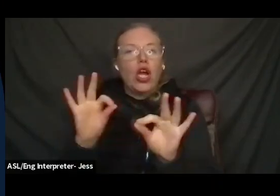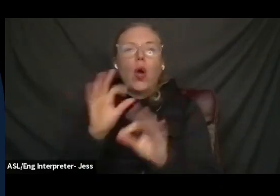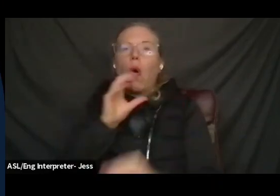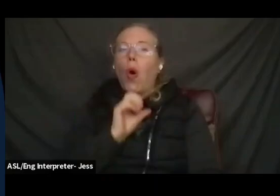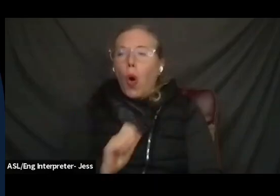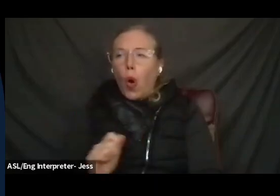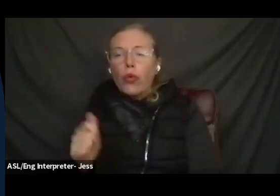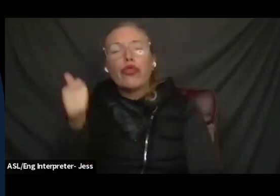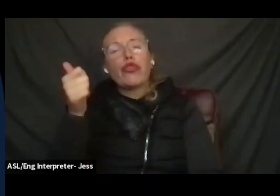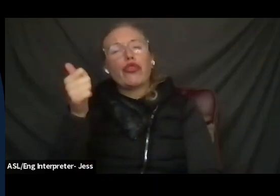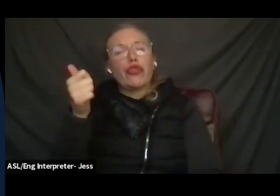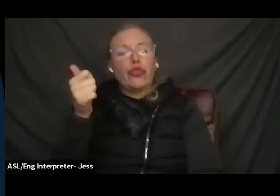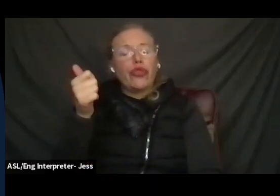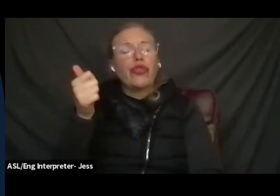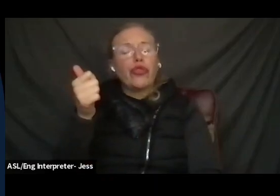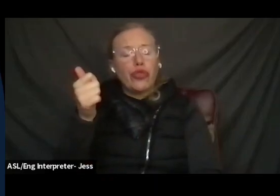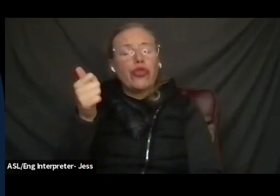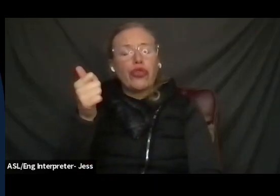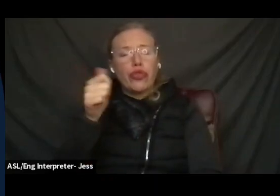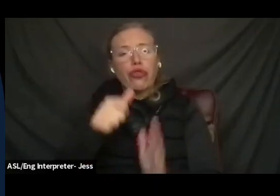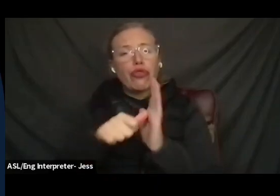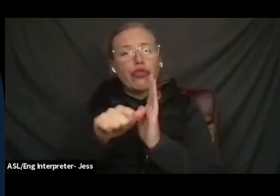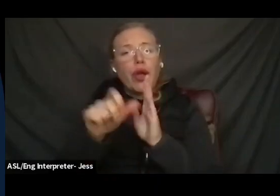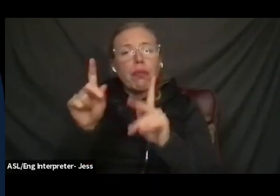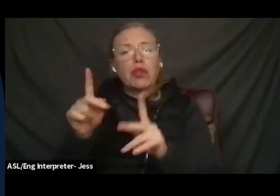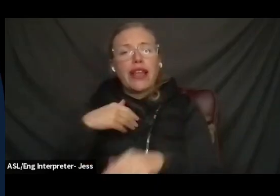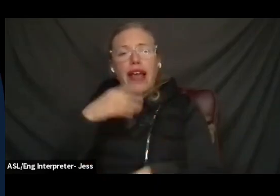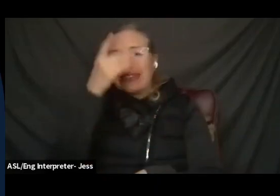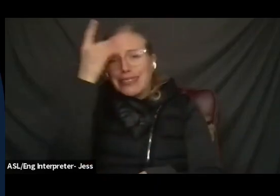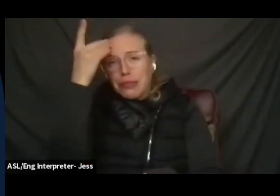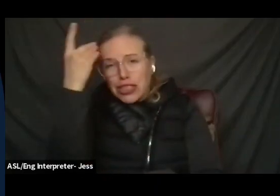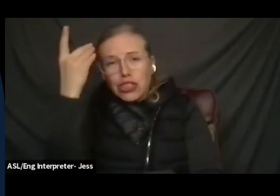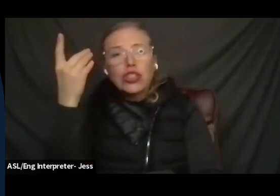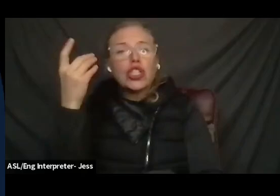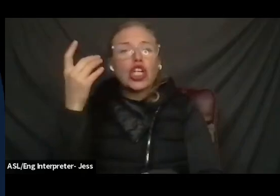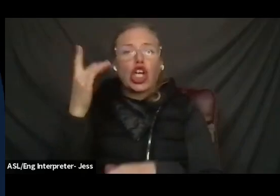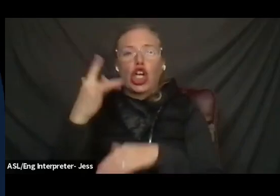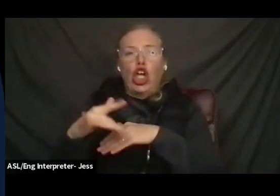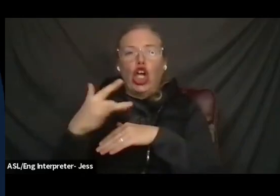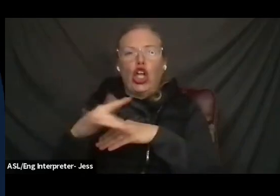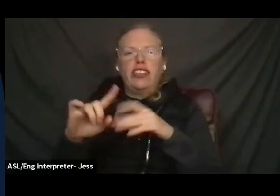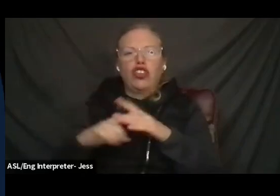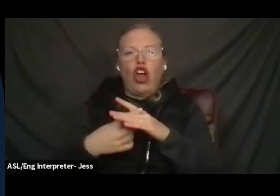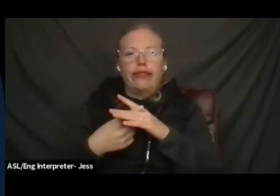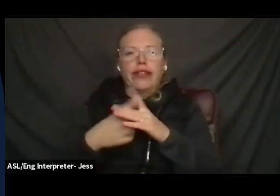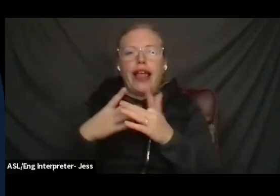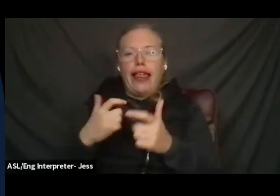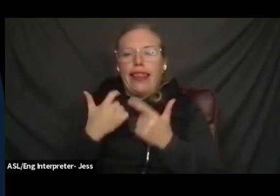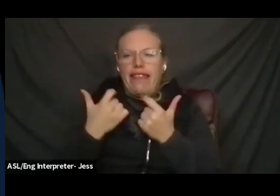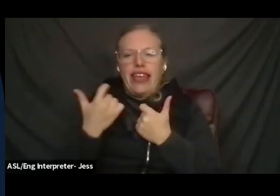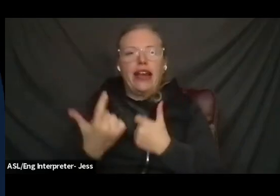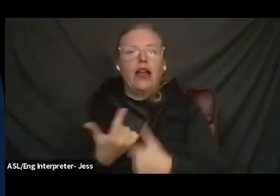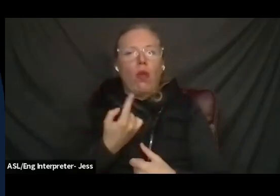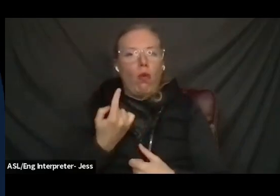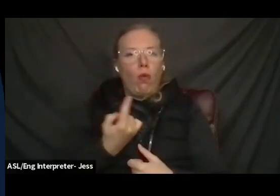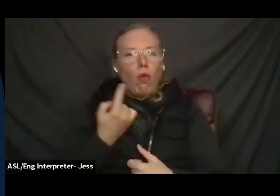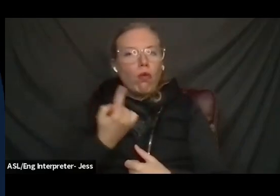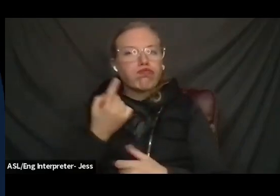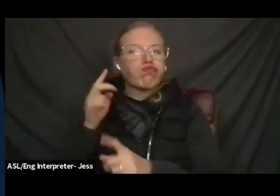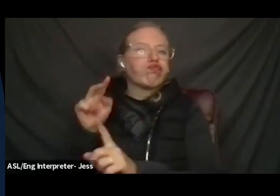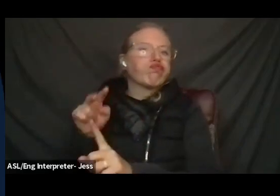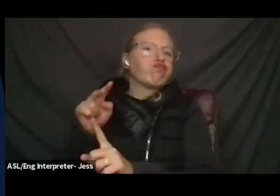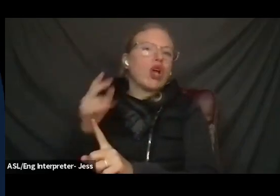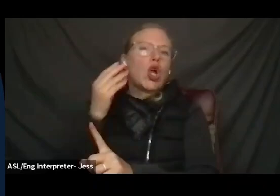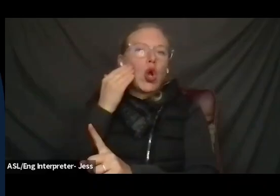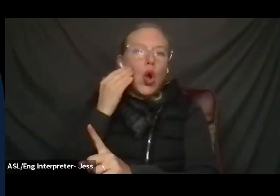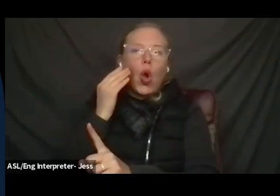adult, especially somebody with dementia who's or early stages of dementia, who's living alone, so that we can